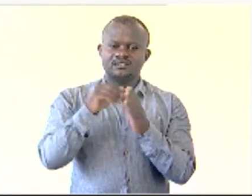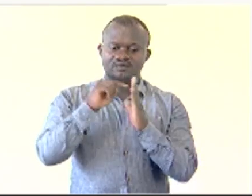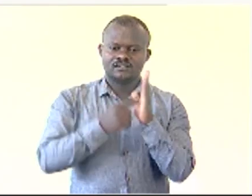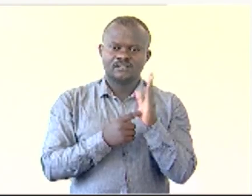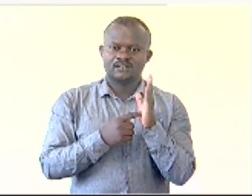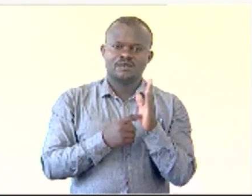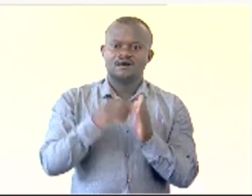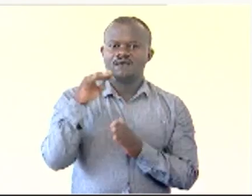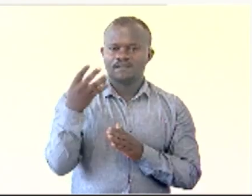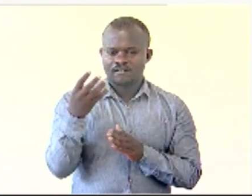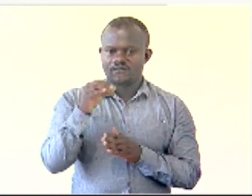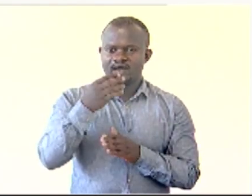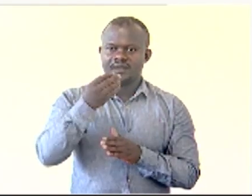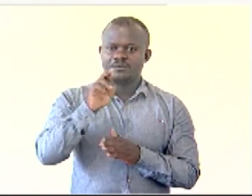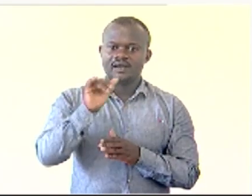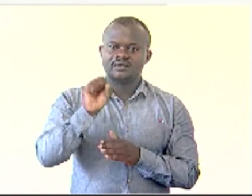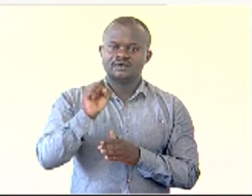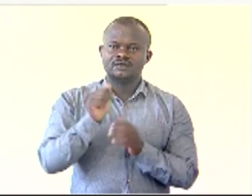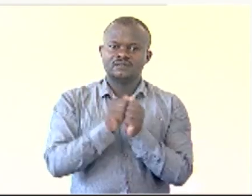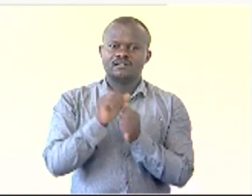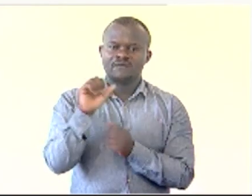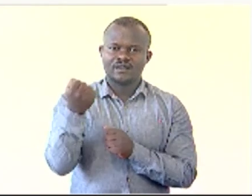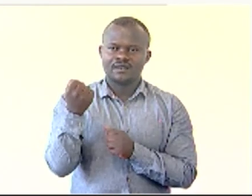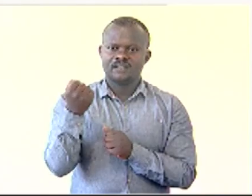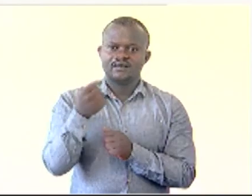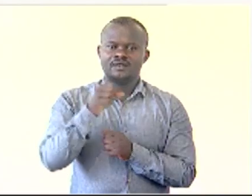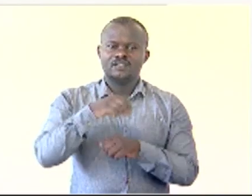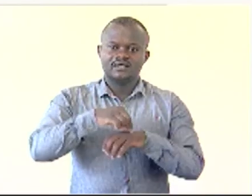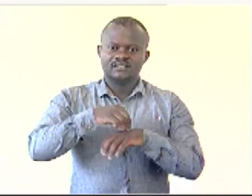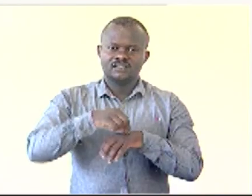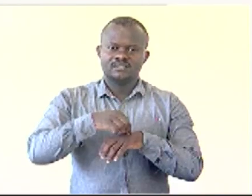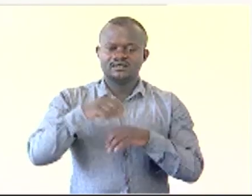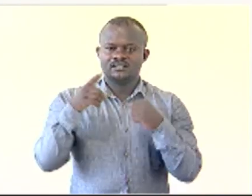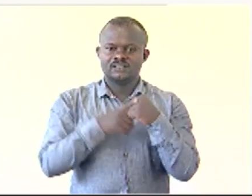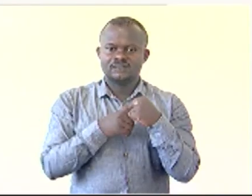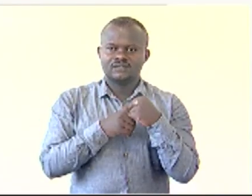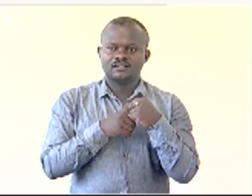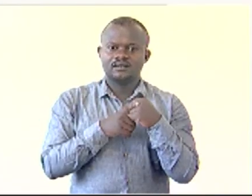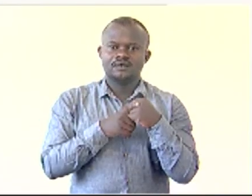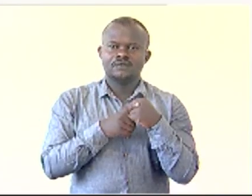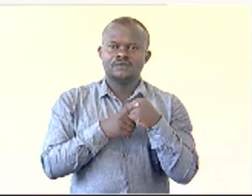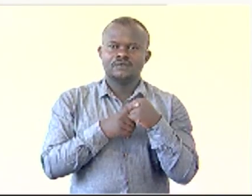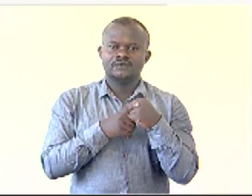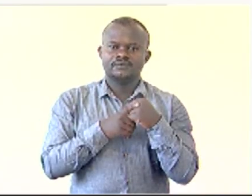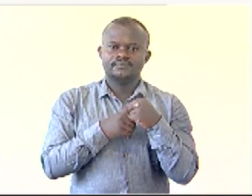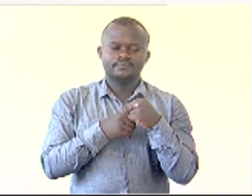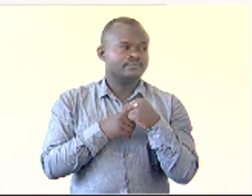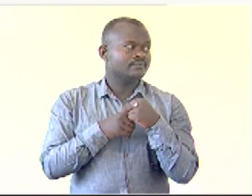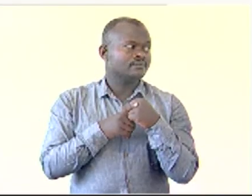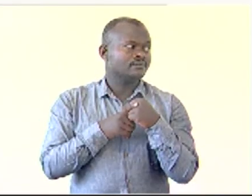4, fibrous capsule. 5, skin. 6,